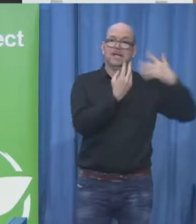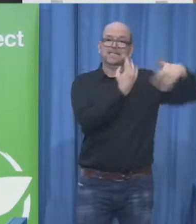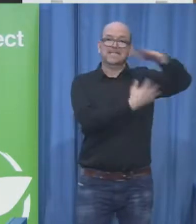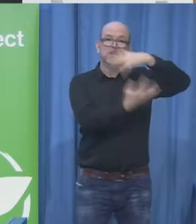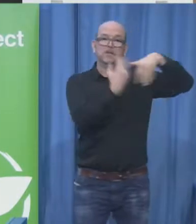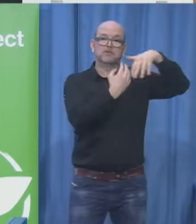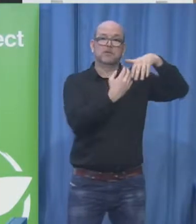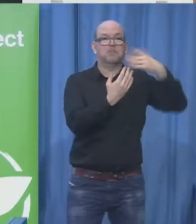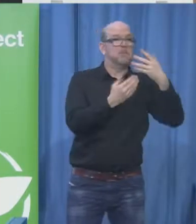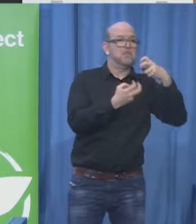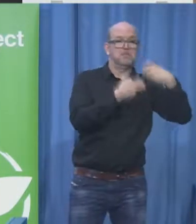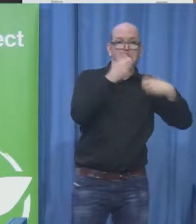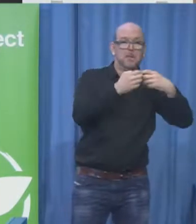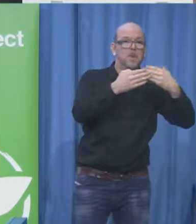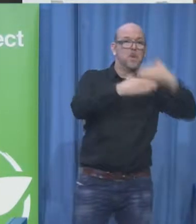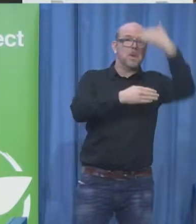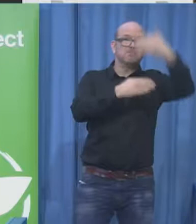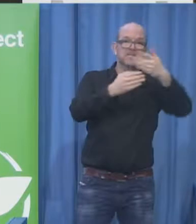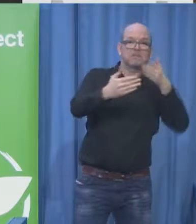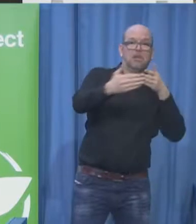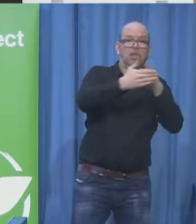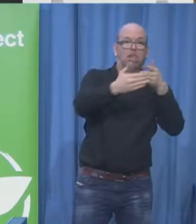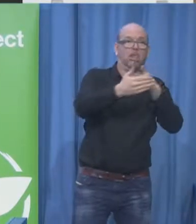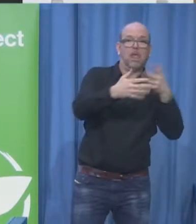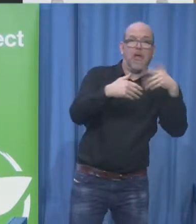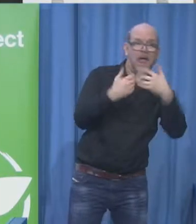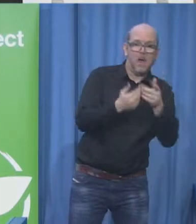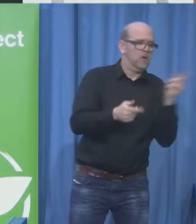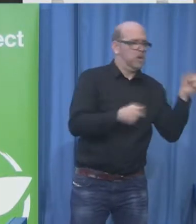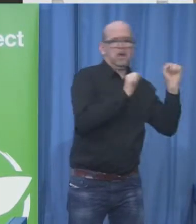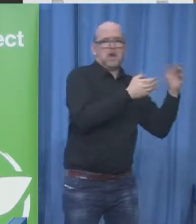And I'm really looking forward to the next 4 years with the Zero project.